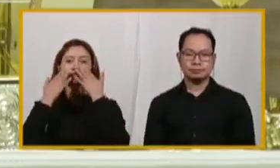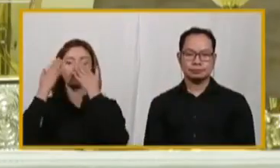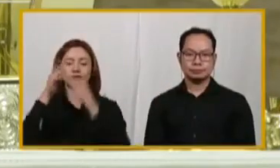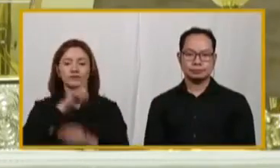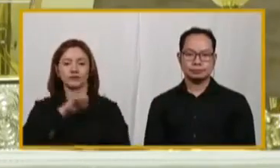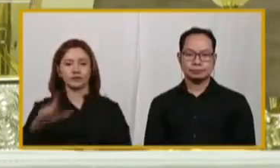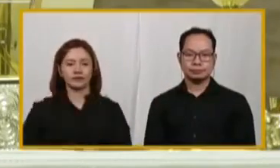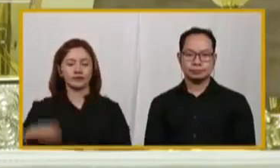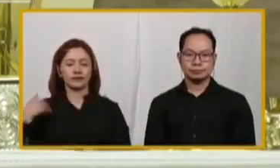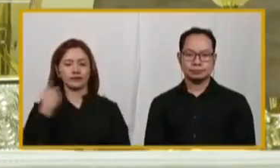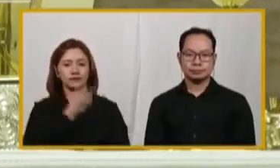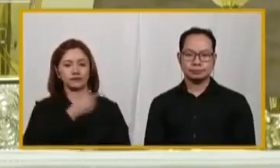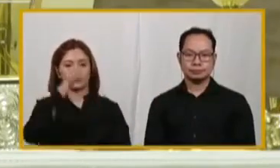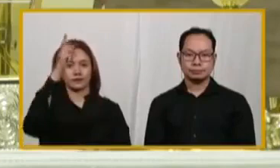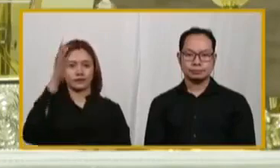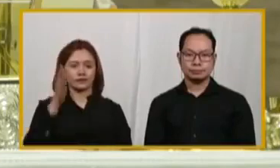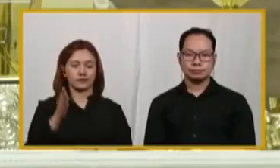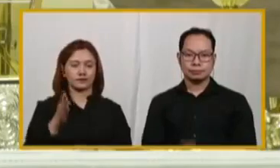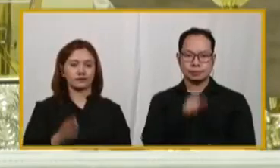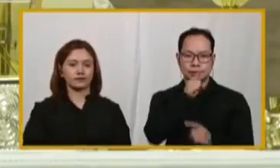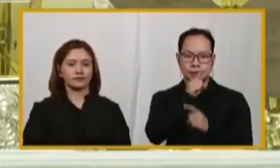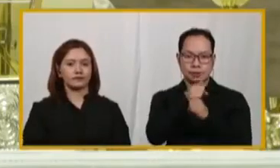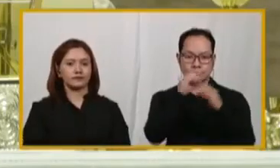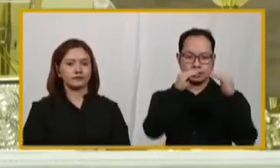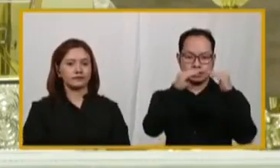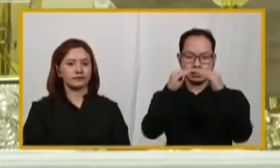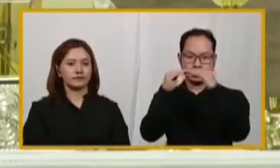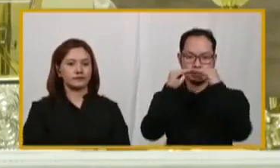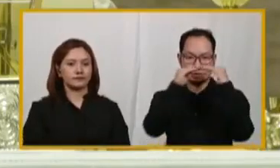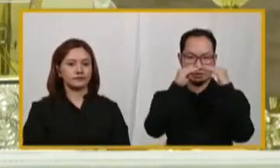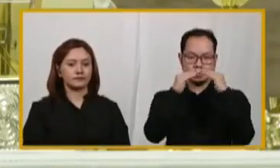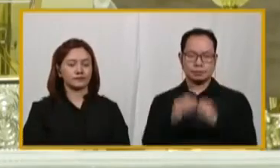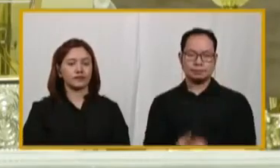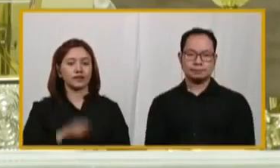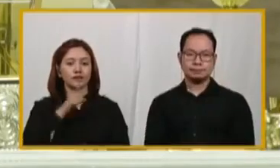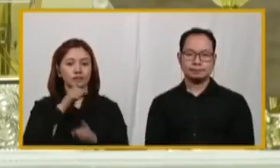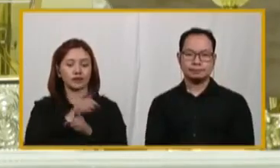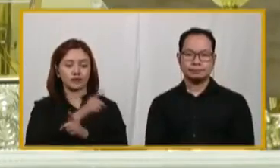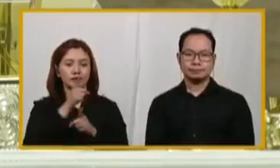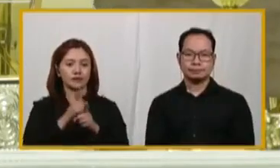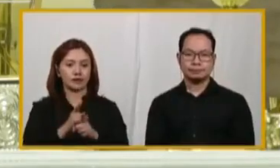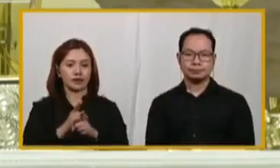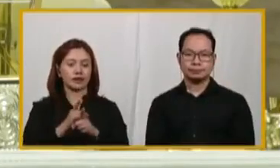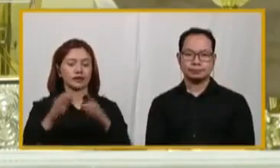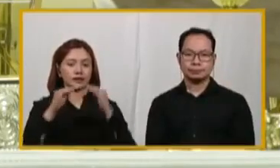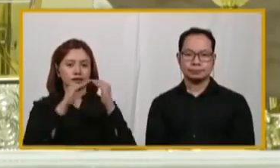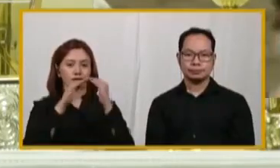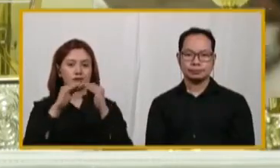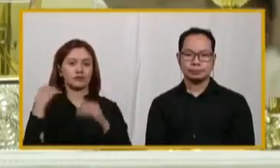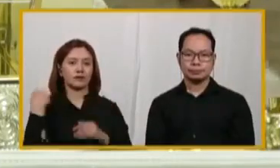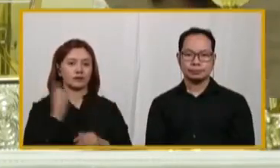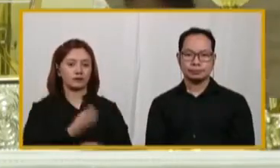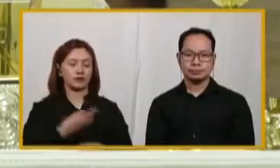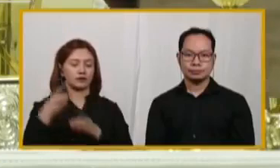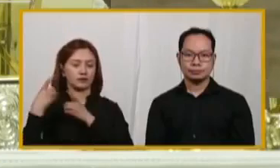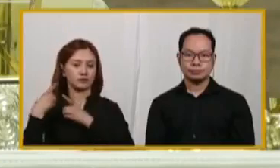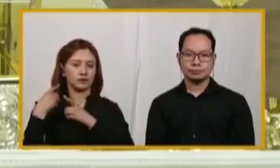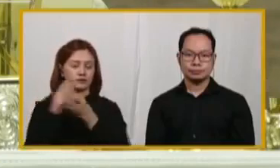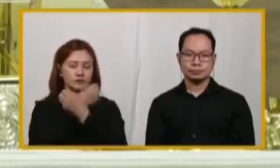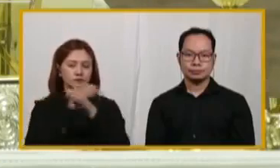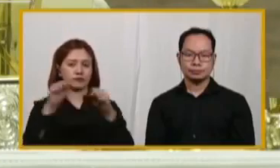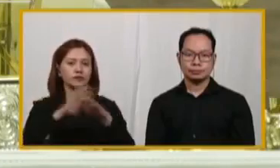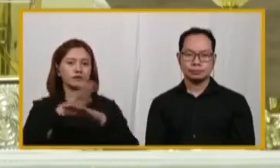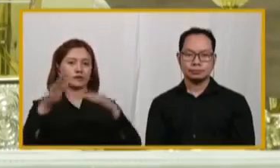It is right and just. It is truly right and just, our duty and our salvation, always